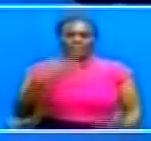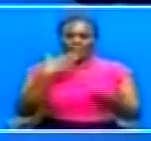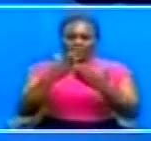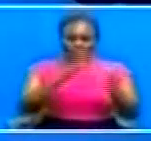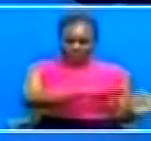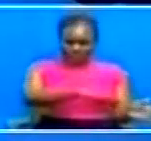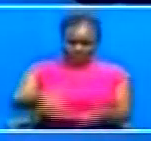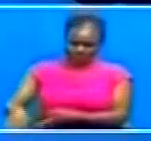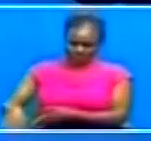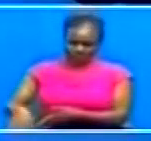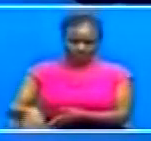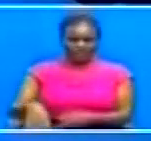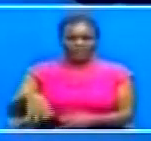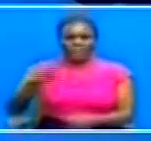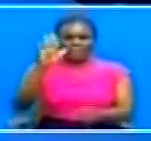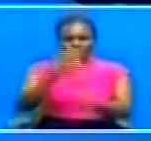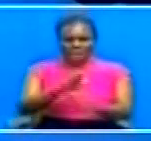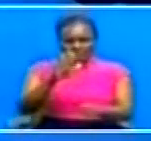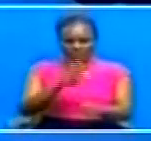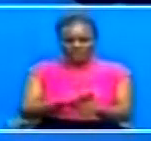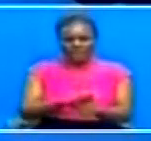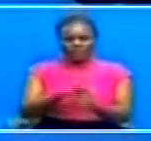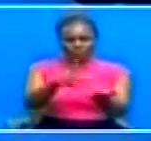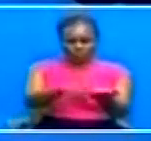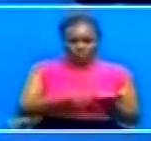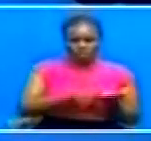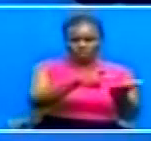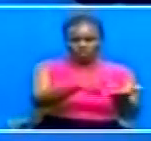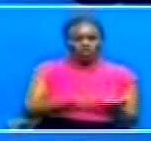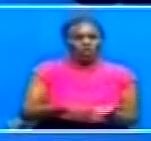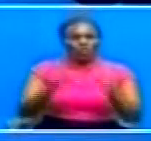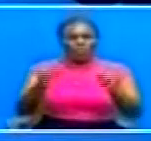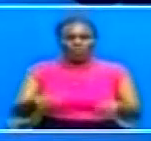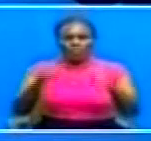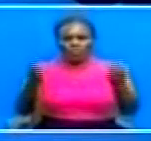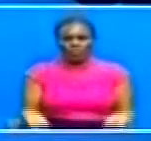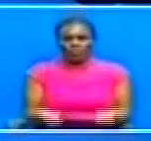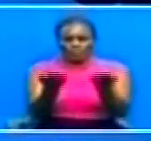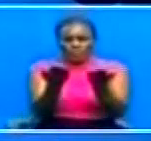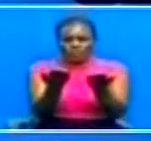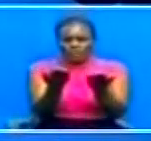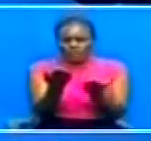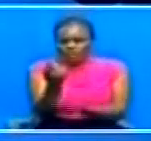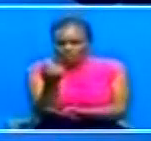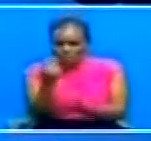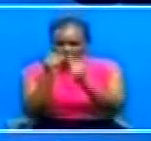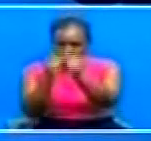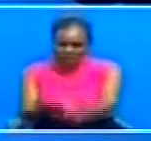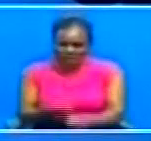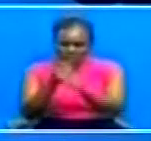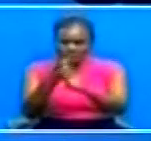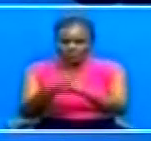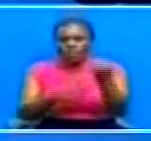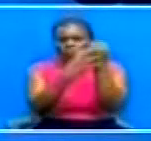Charles. Now, because of its numerous benefits, the mulberry plant has the potential of lifting smallholder farmers from